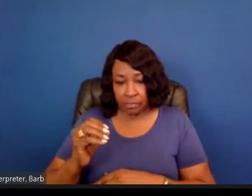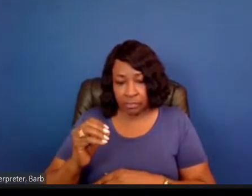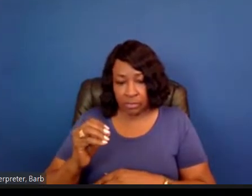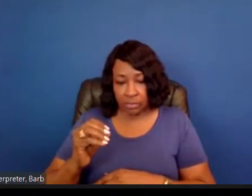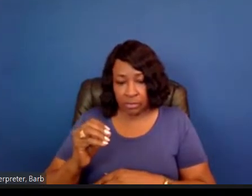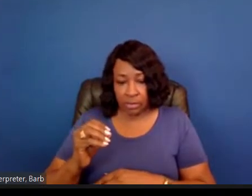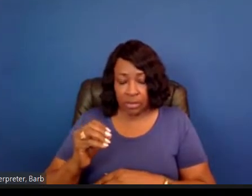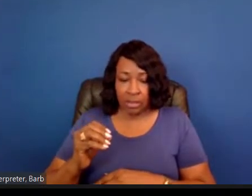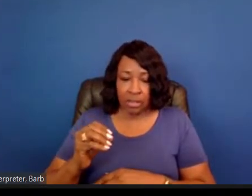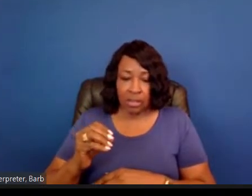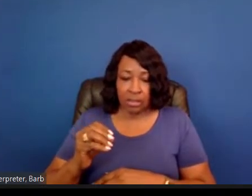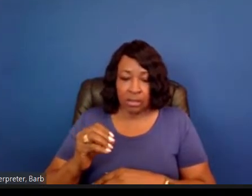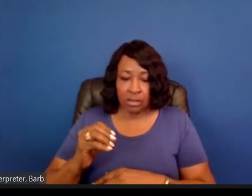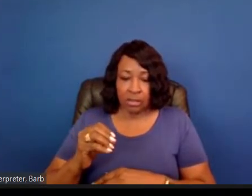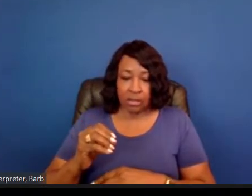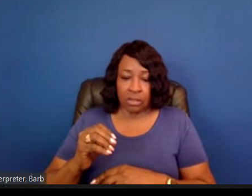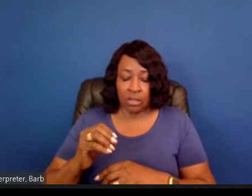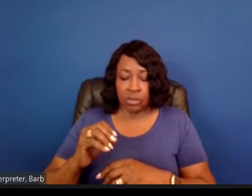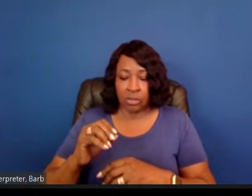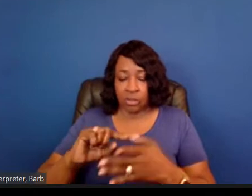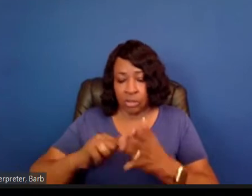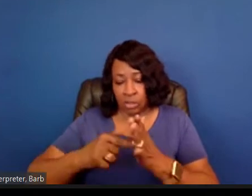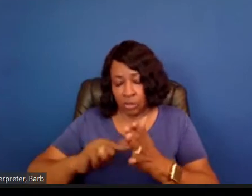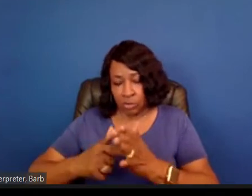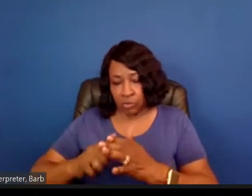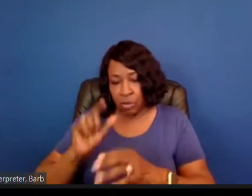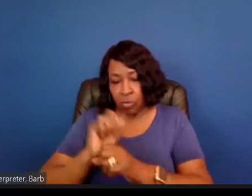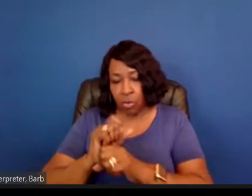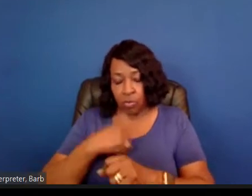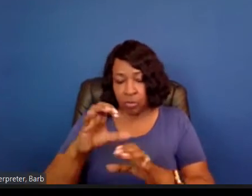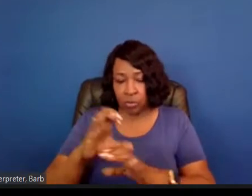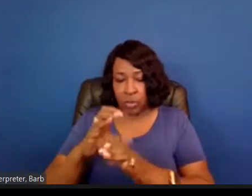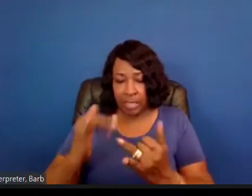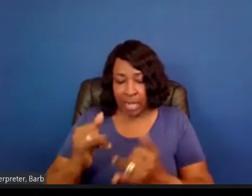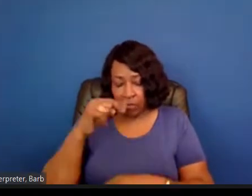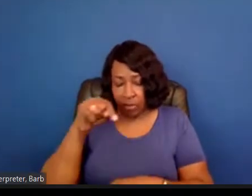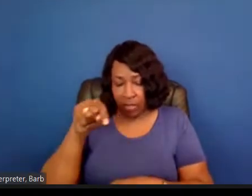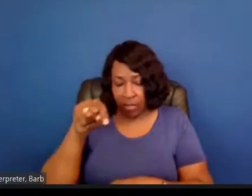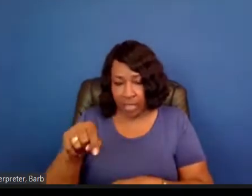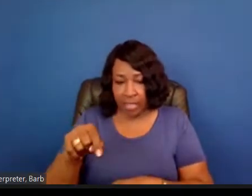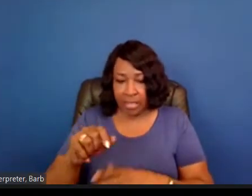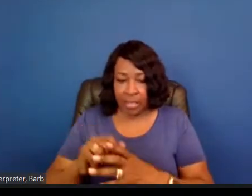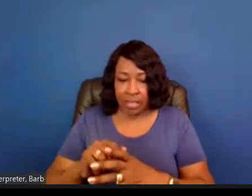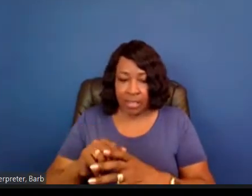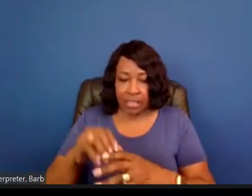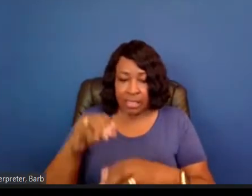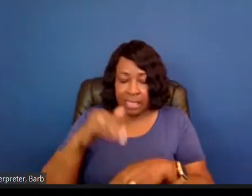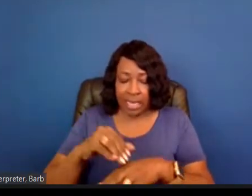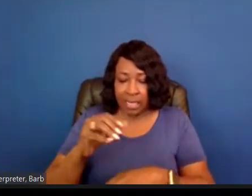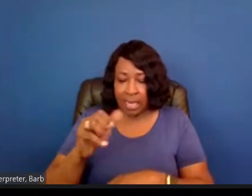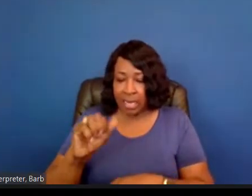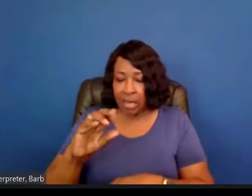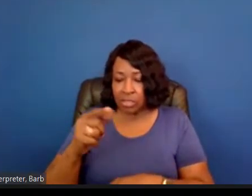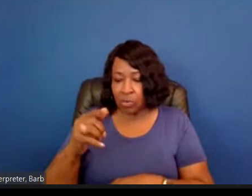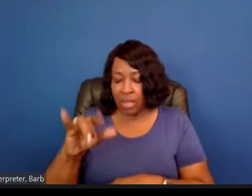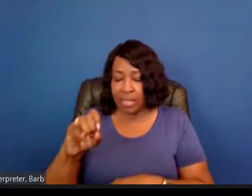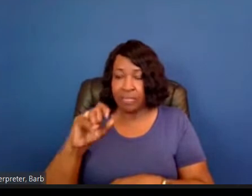work that we're doing right now for the support structure basically is at Argyle right now. So that's pretty exciting for